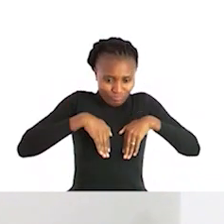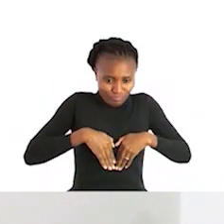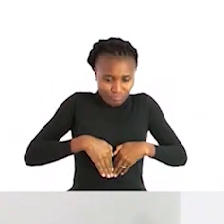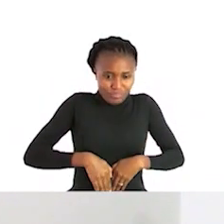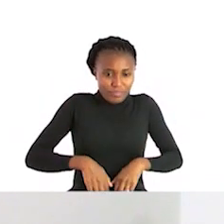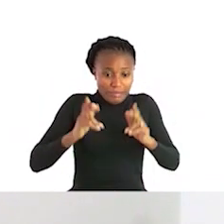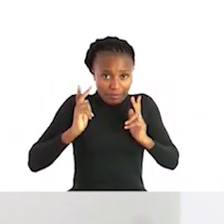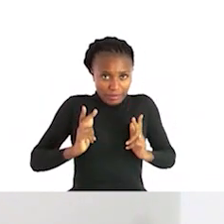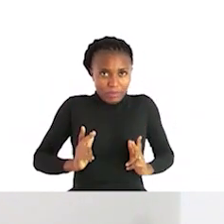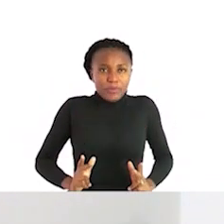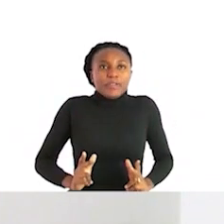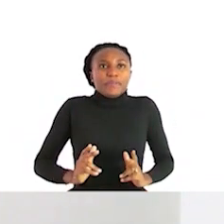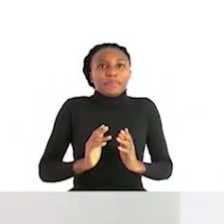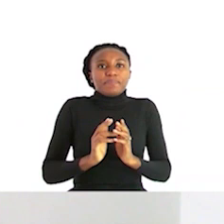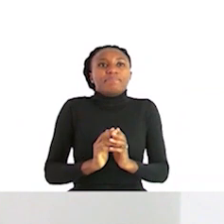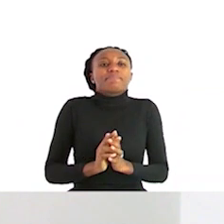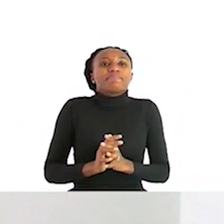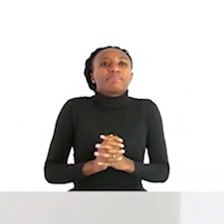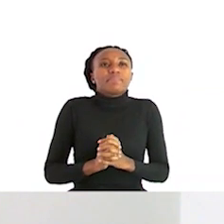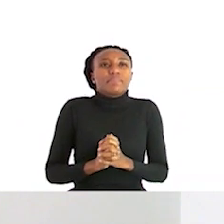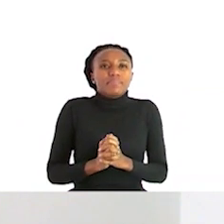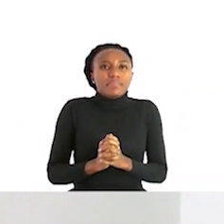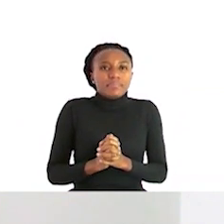or an animal that invades